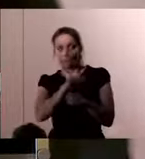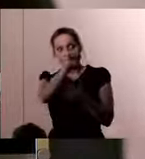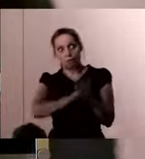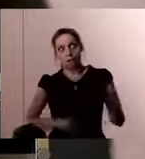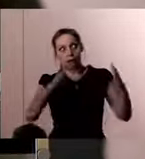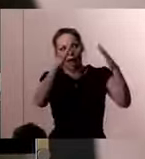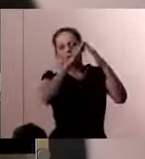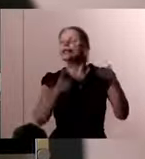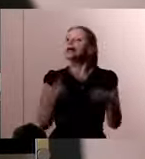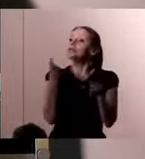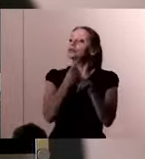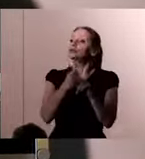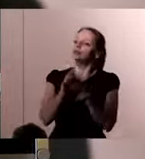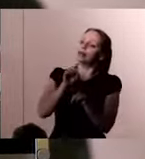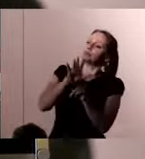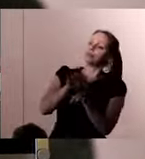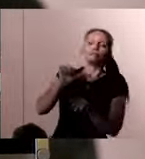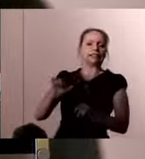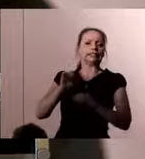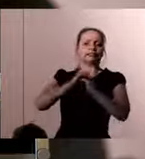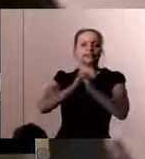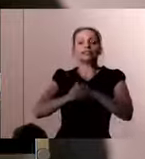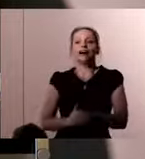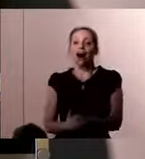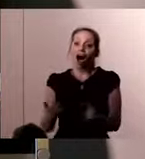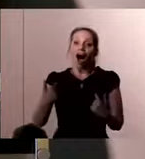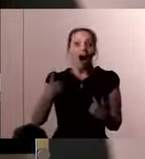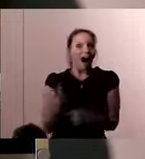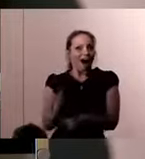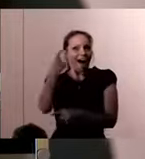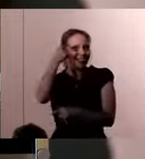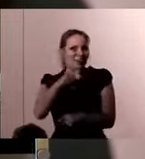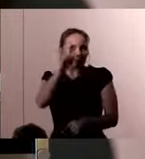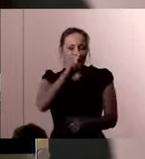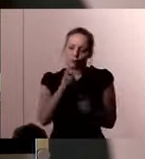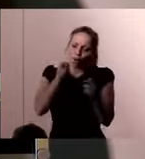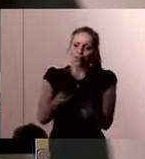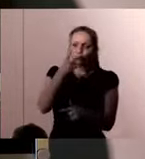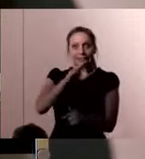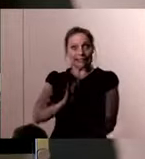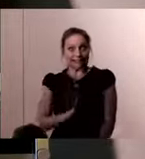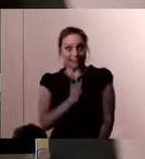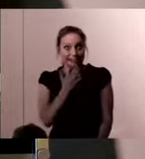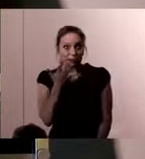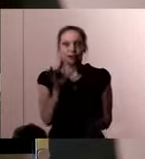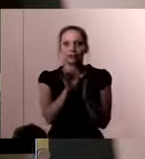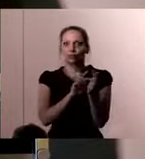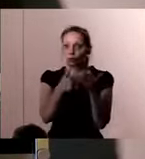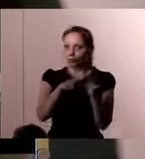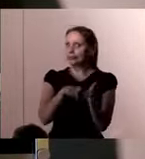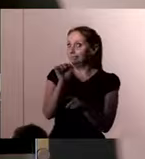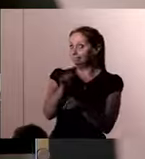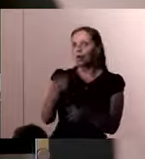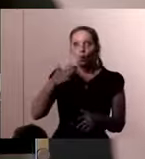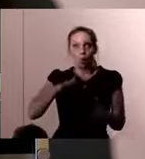talking about himself and his friends. He says, "I think people in their early 20s are quite interested in property. They're interested in getting